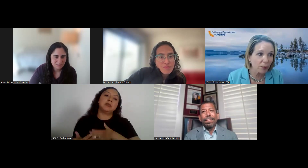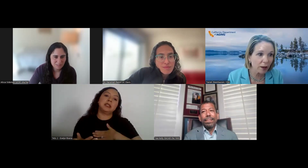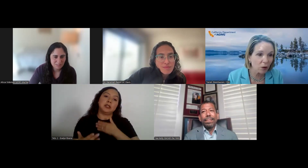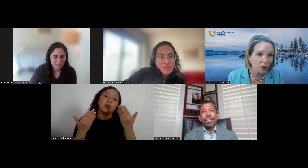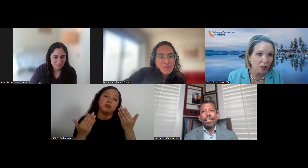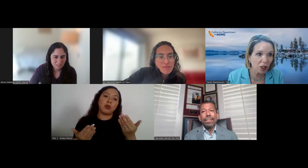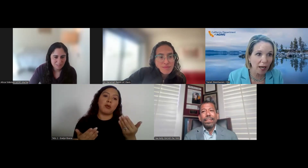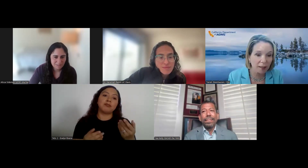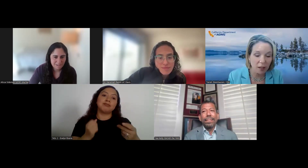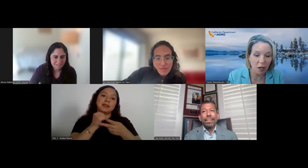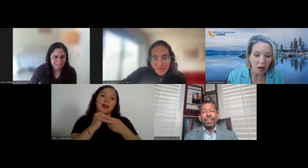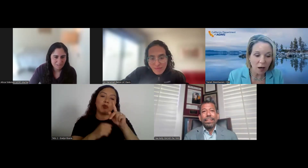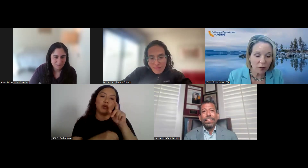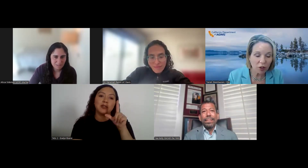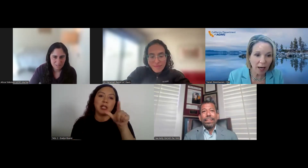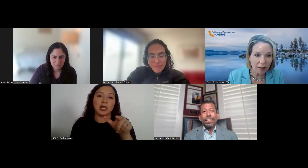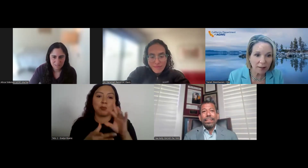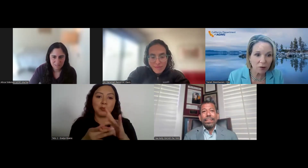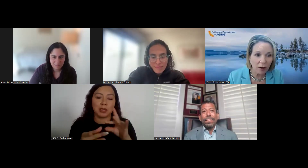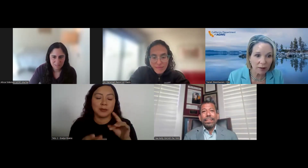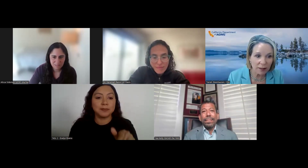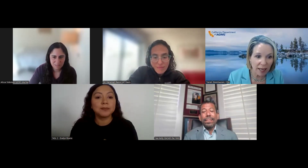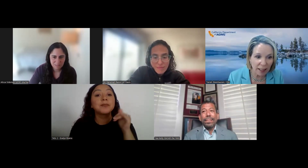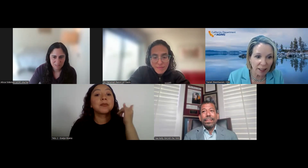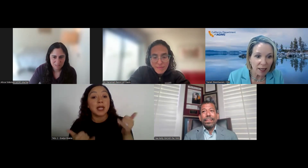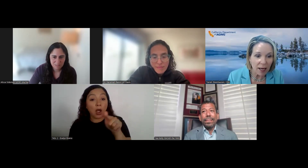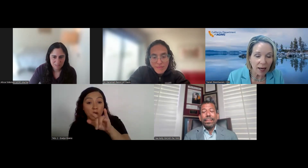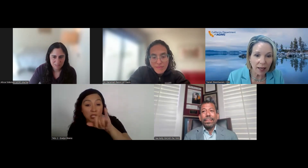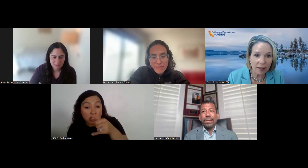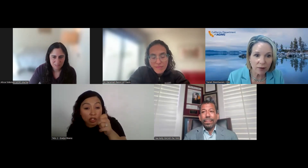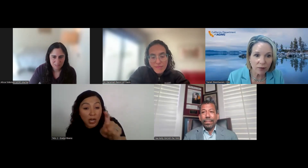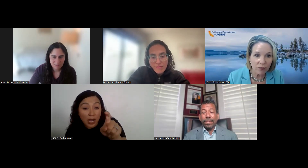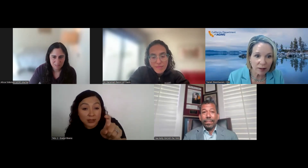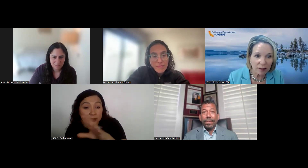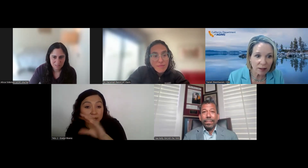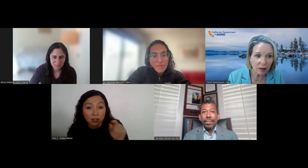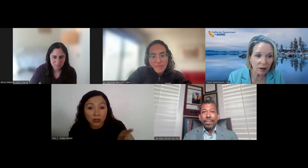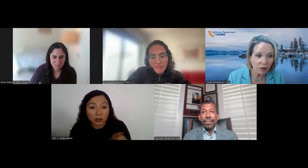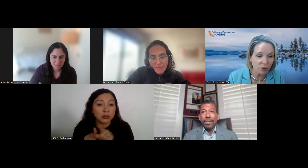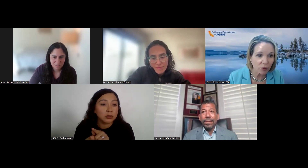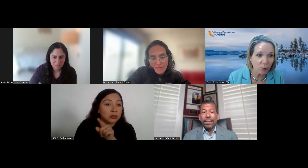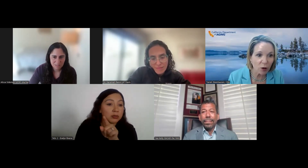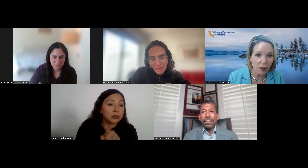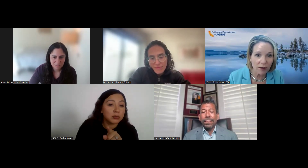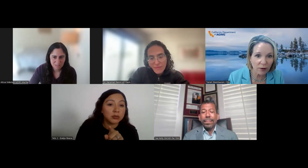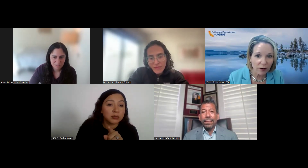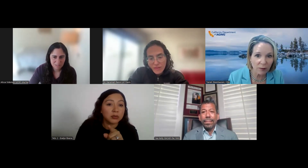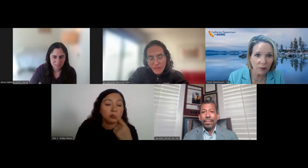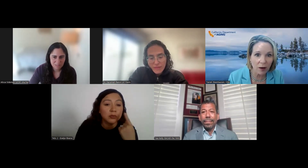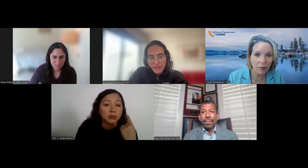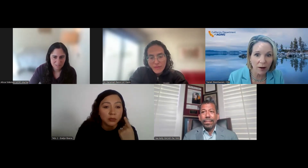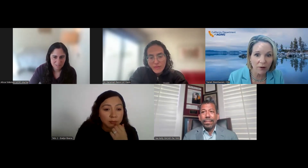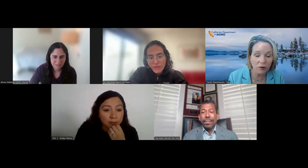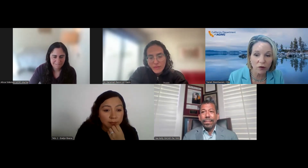turn it back over to Jax. Jax, as well as Denny and Vince, Chrysostomo, and